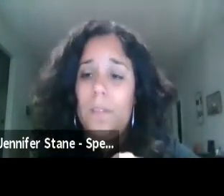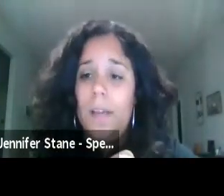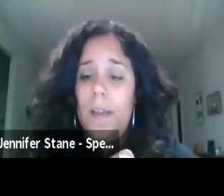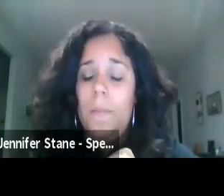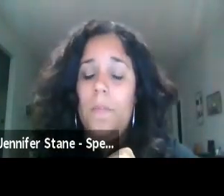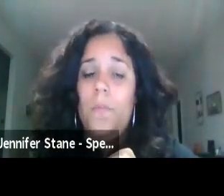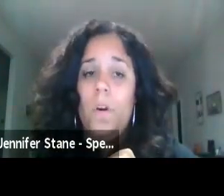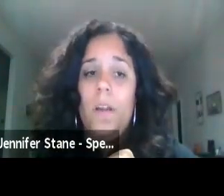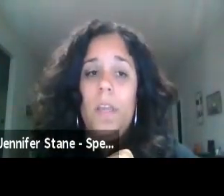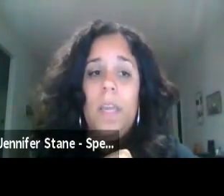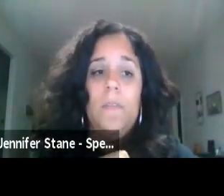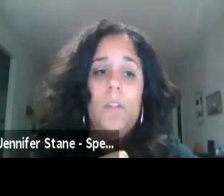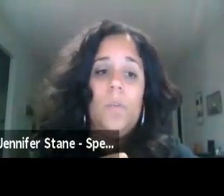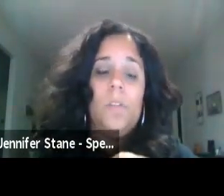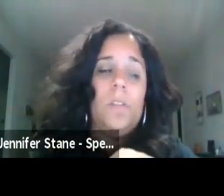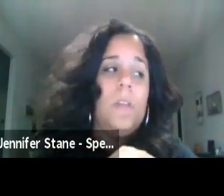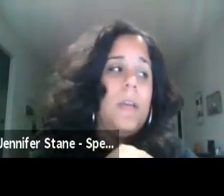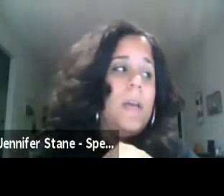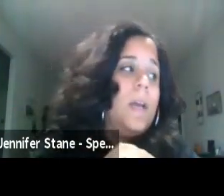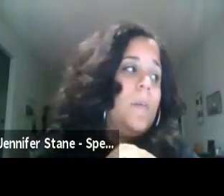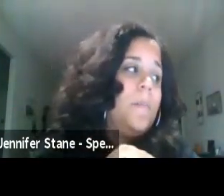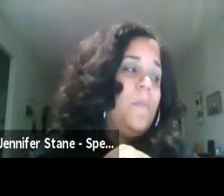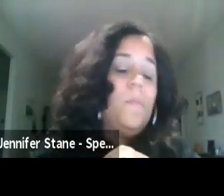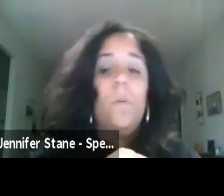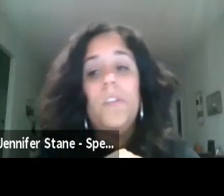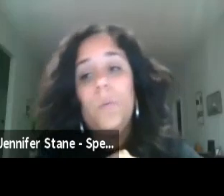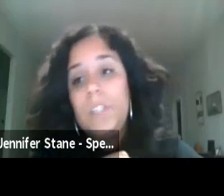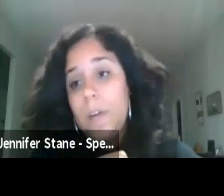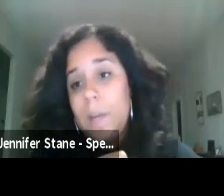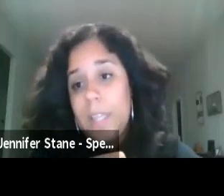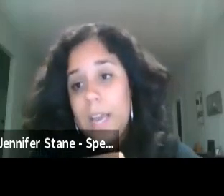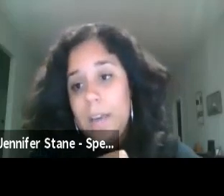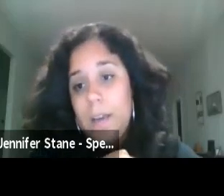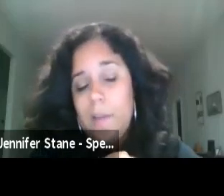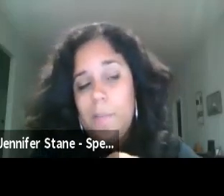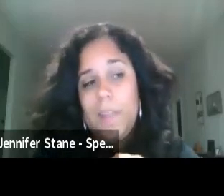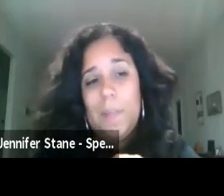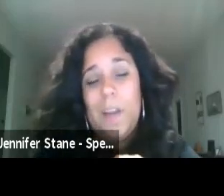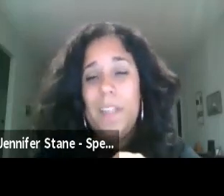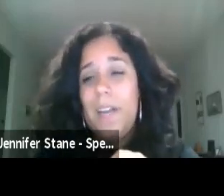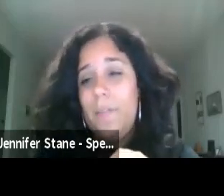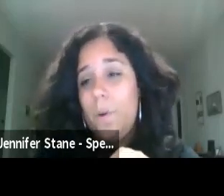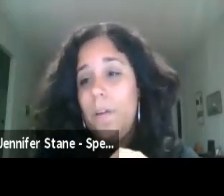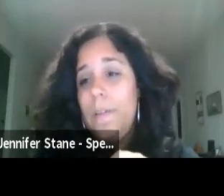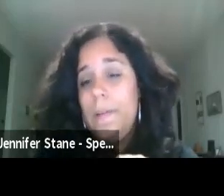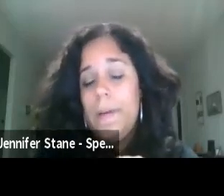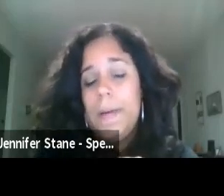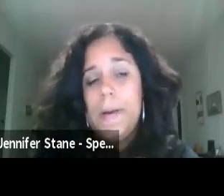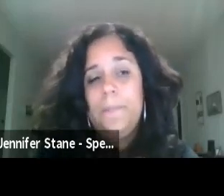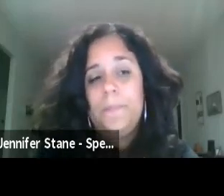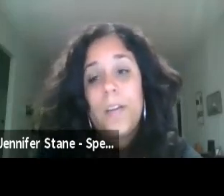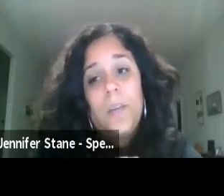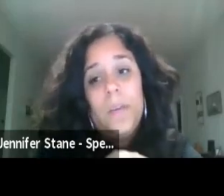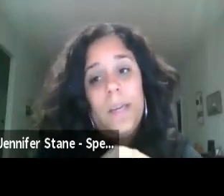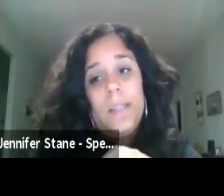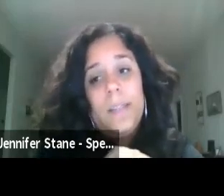sometimes for individuals moving forward. So we'll see what comes of that. It's something I'm excited for,